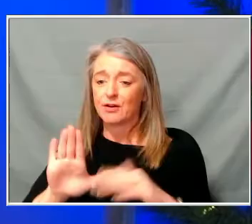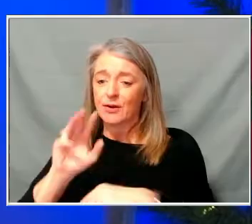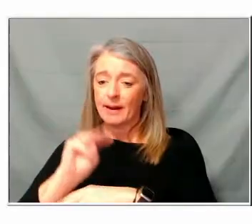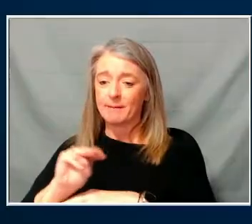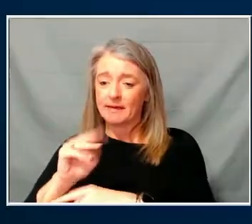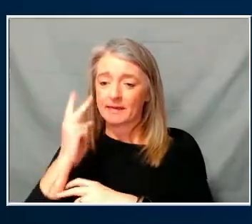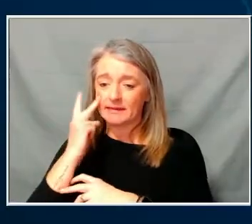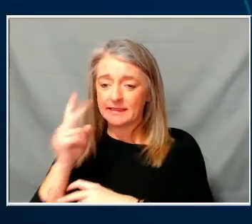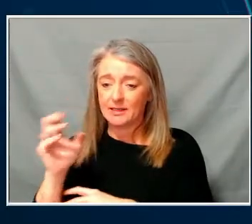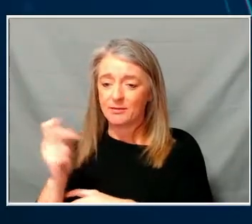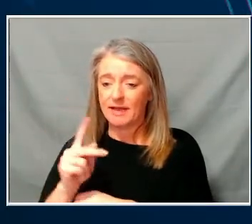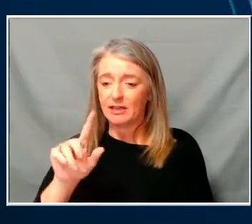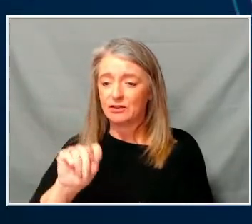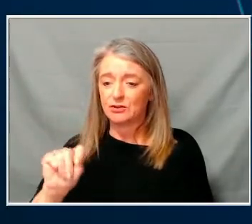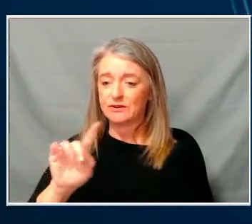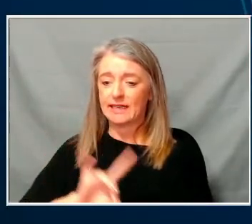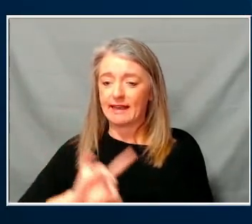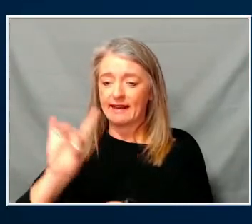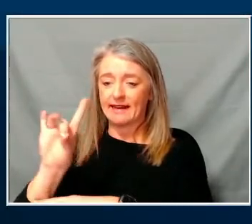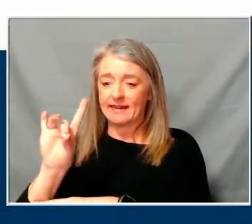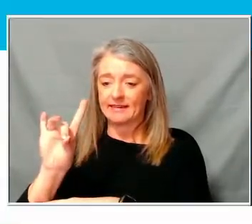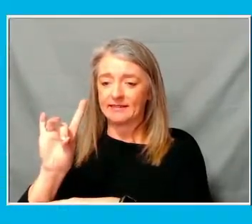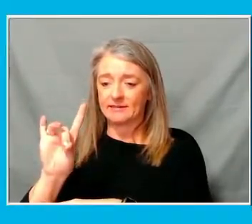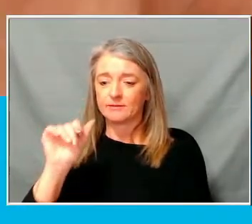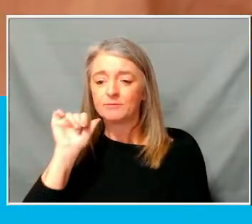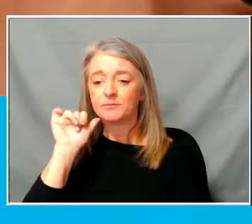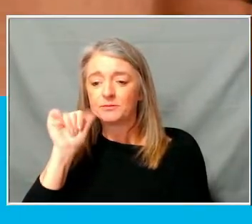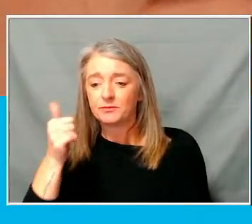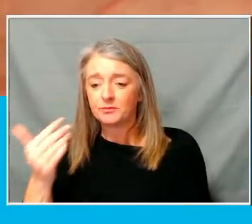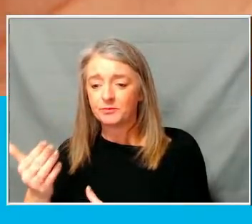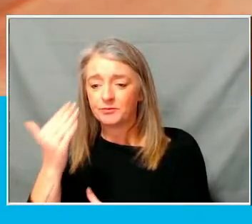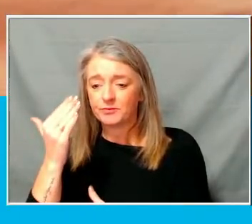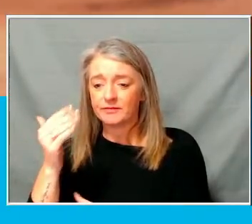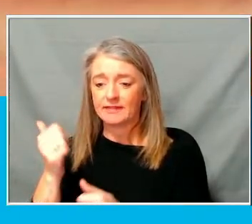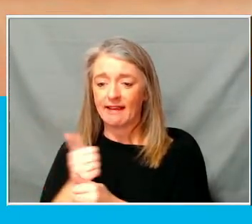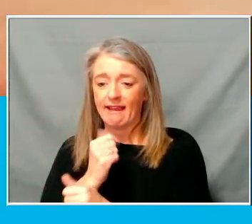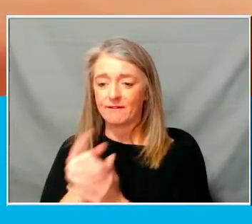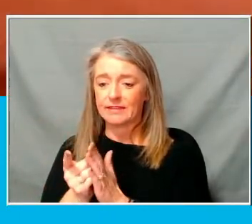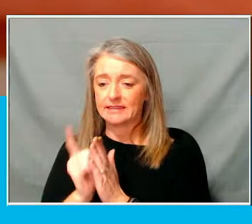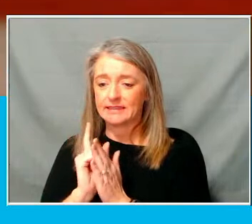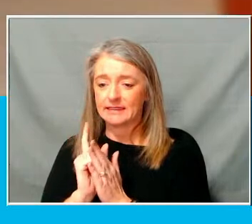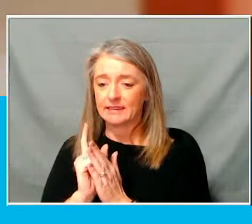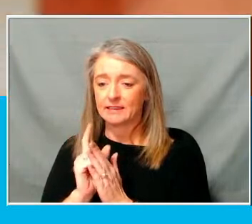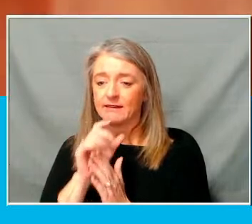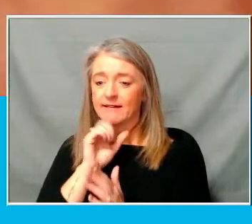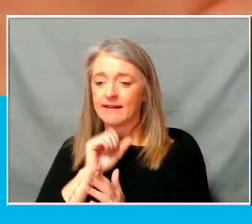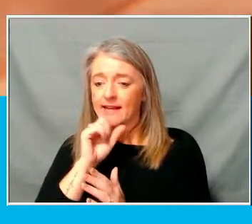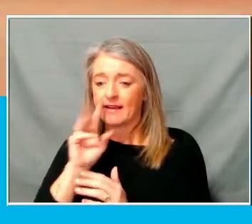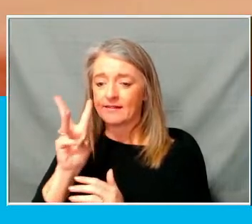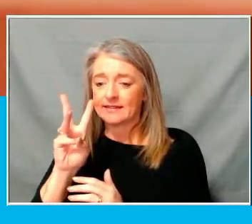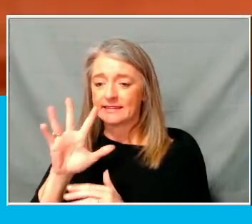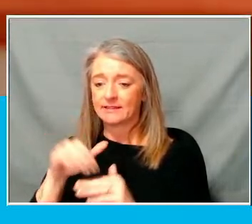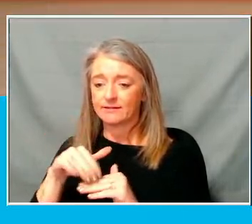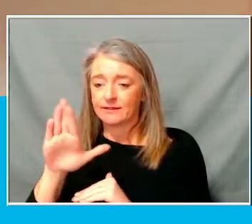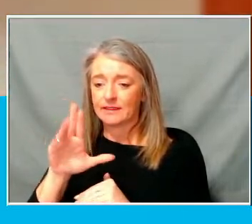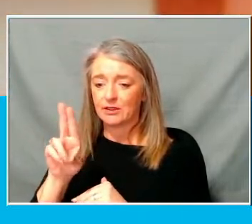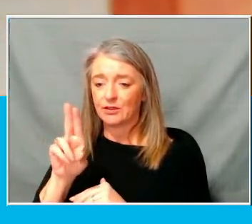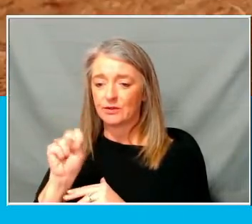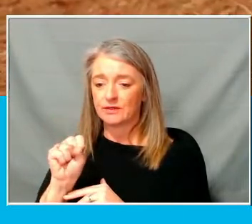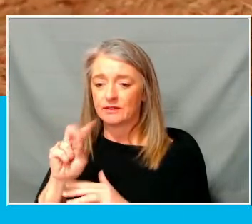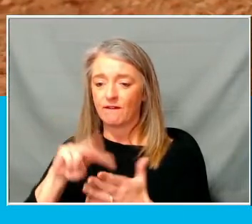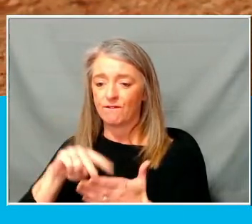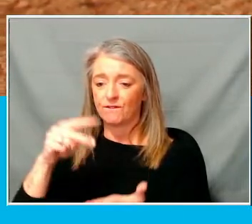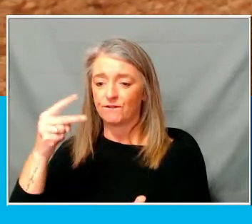8. Coming up tomorrow on the Morning Medical Update. Every second, someone over the age of 65 in the U.S.